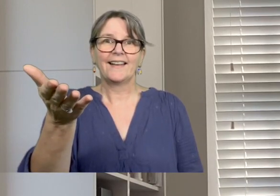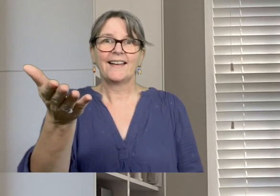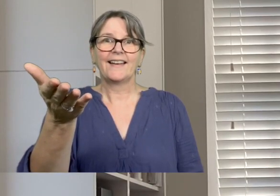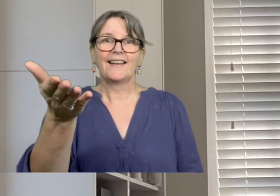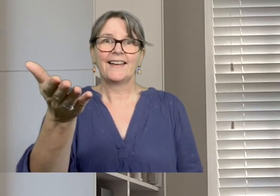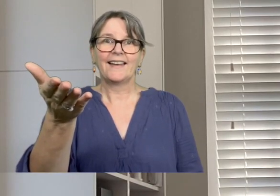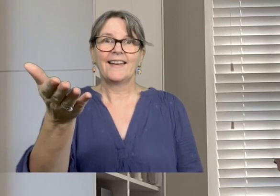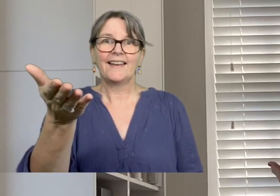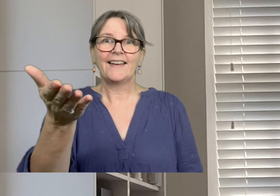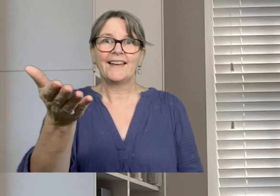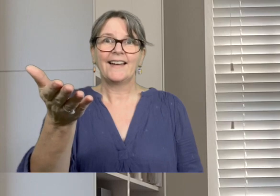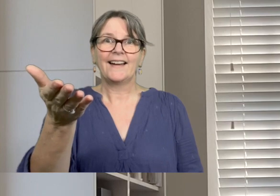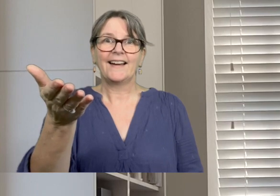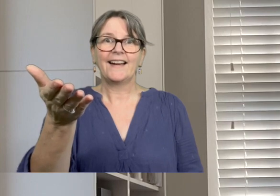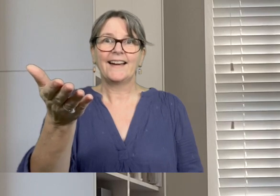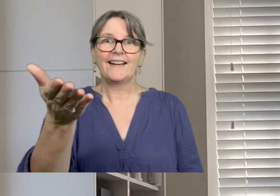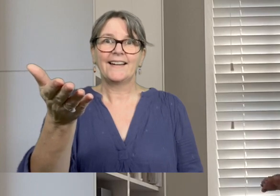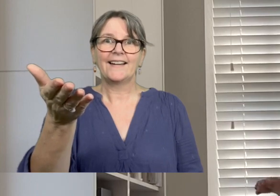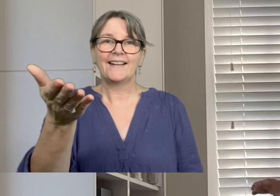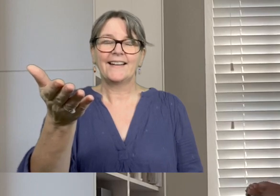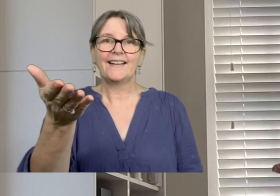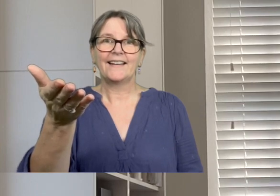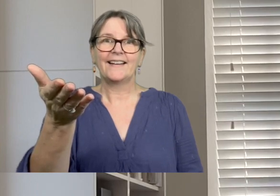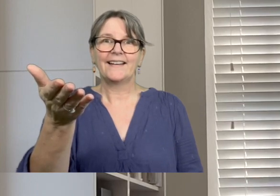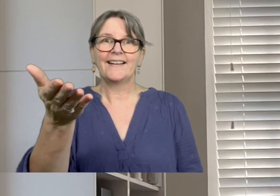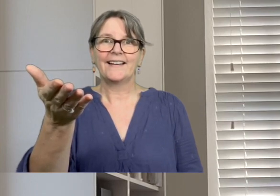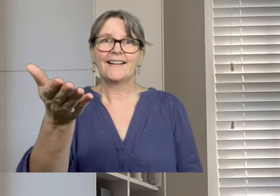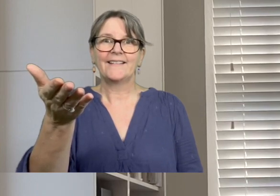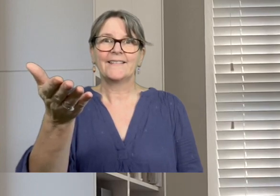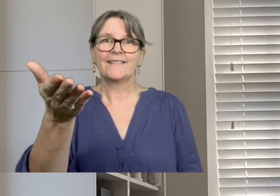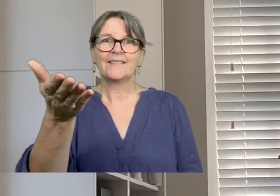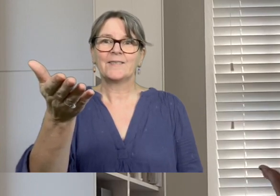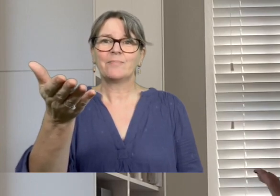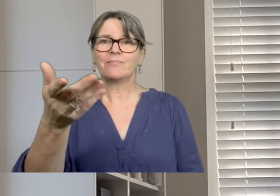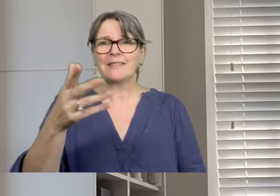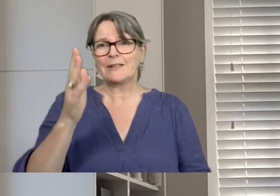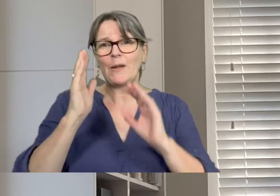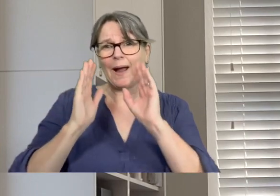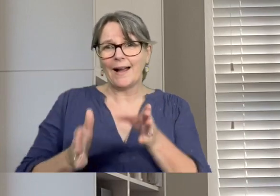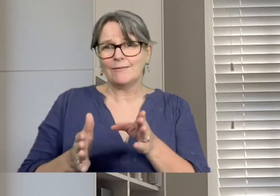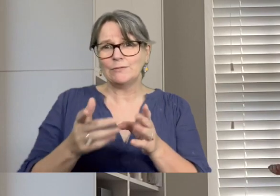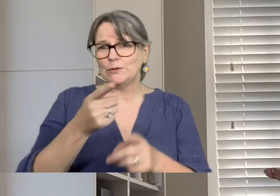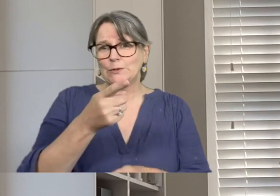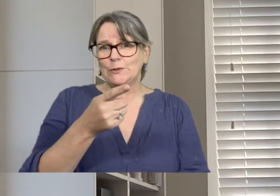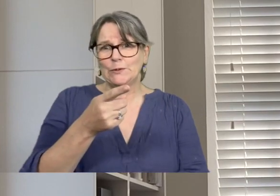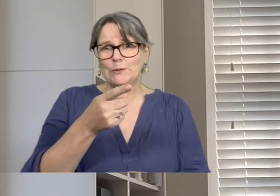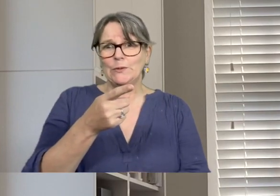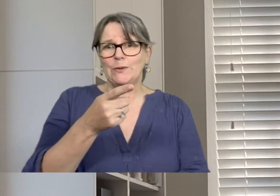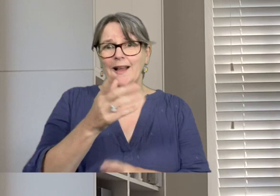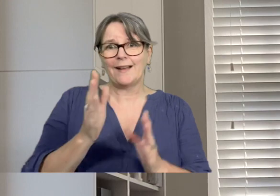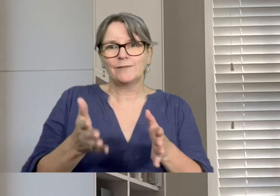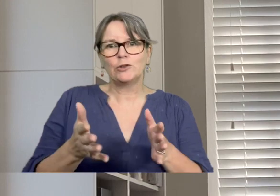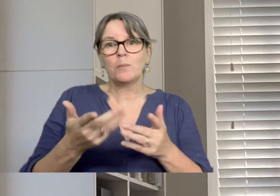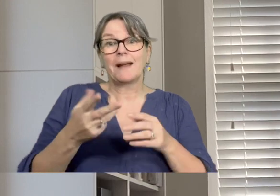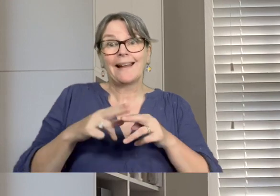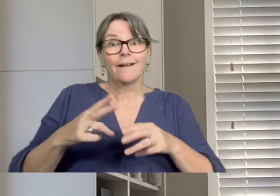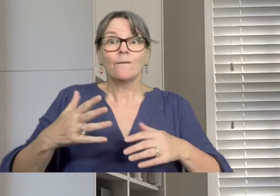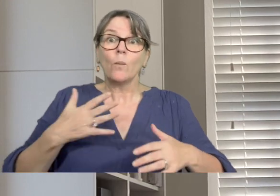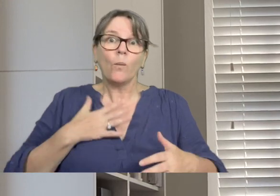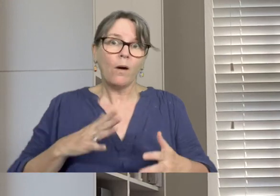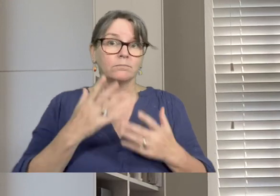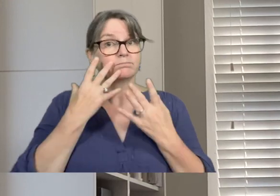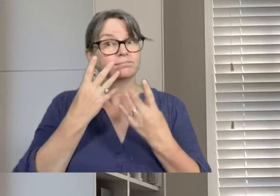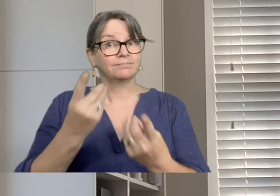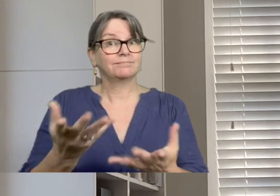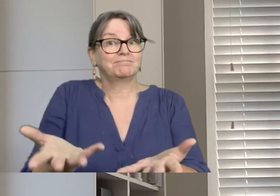switch, pull, switch. Last 2, pull, switch. Last 1, pull, switch, and then down. Feel free to